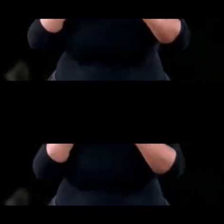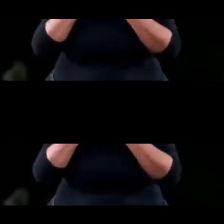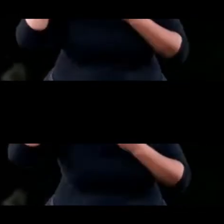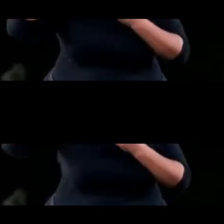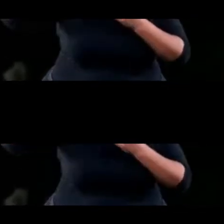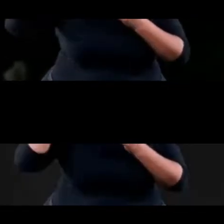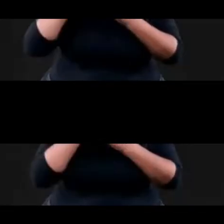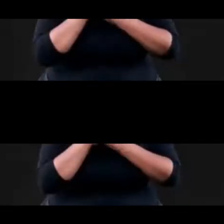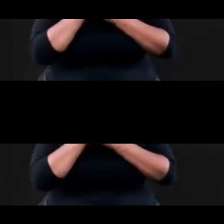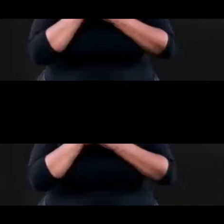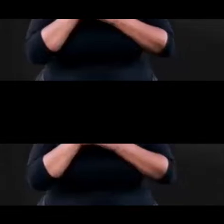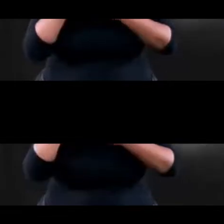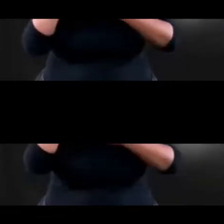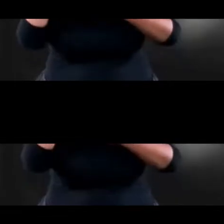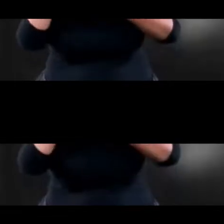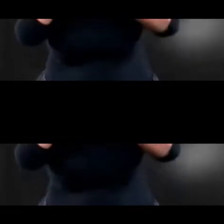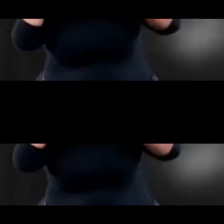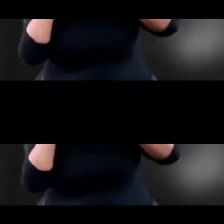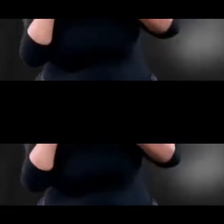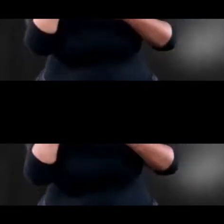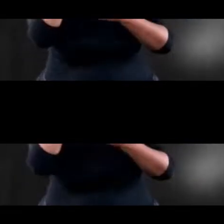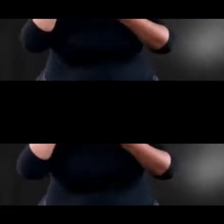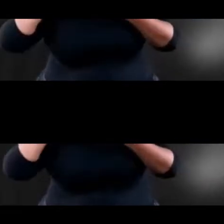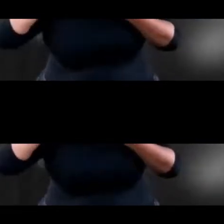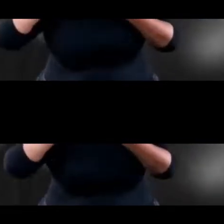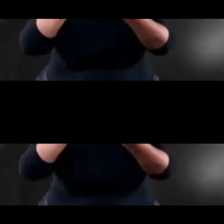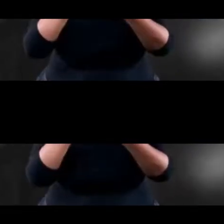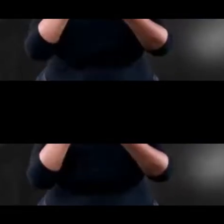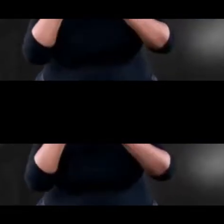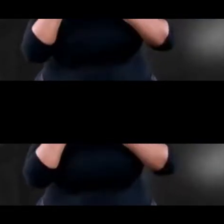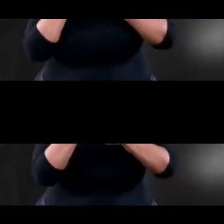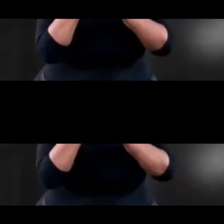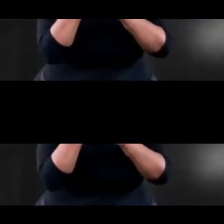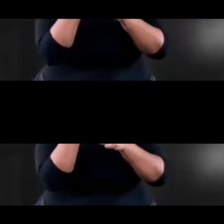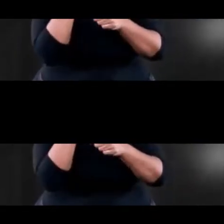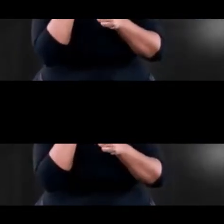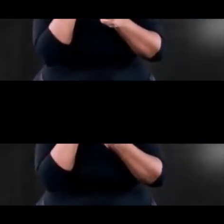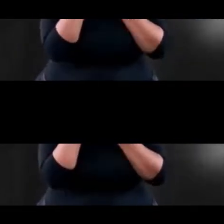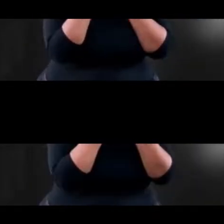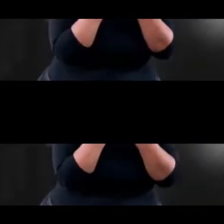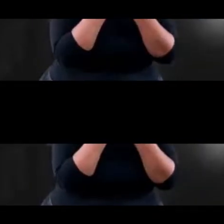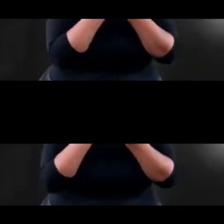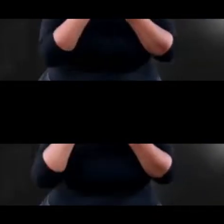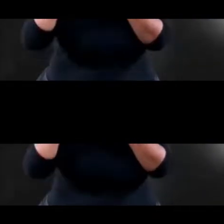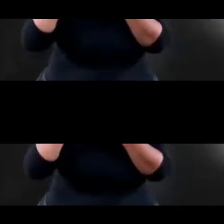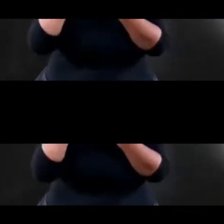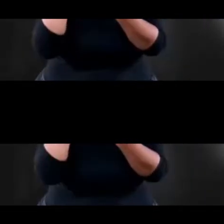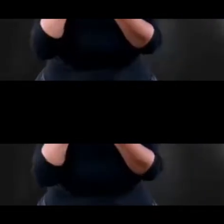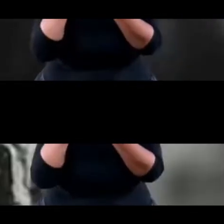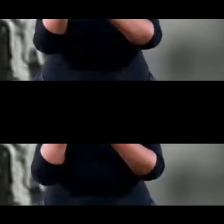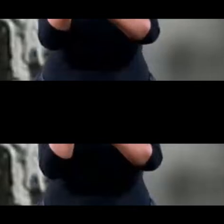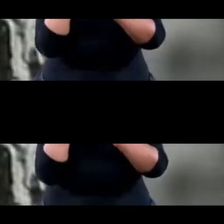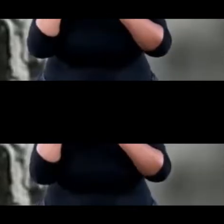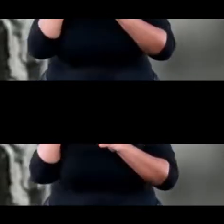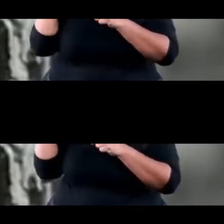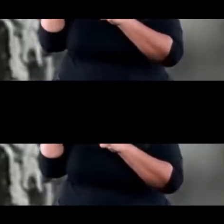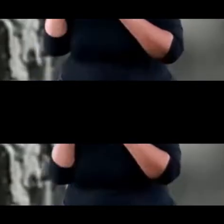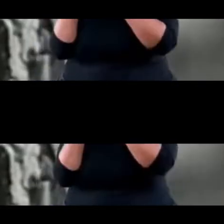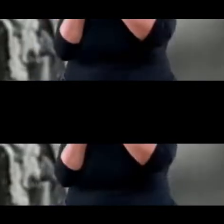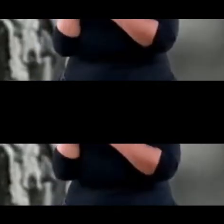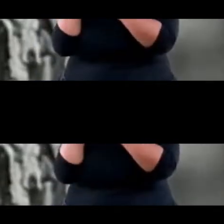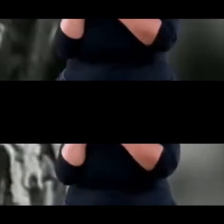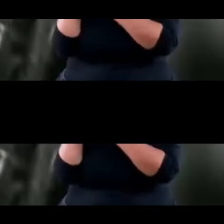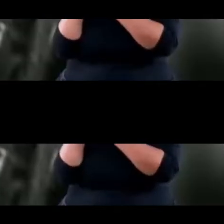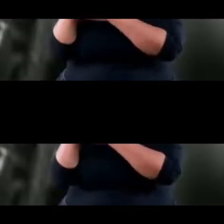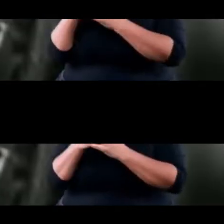needed. In addition, they had to prepare, cook, and serve the meals, sometimes with food from small